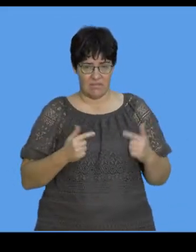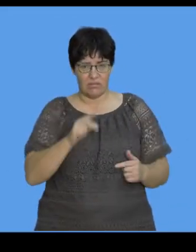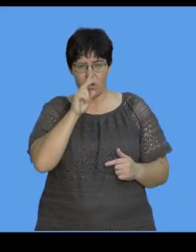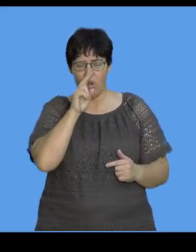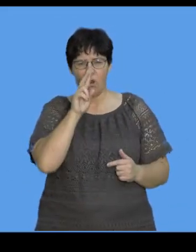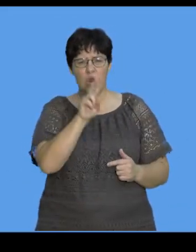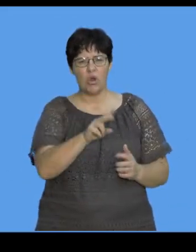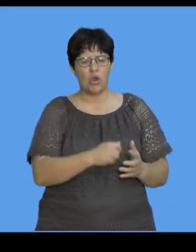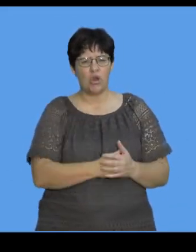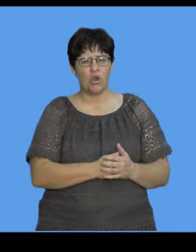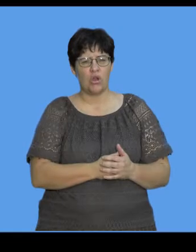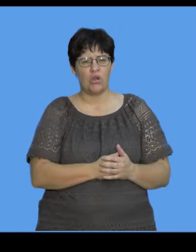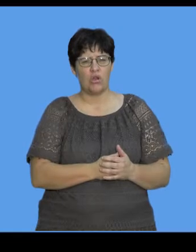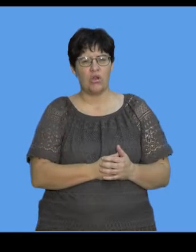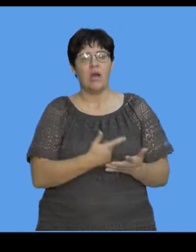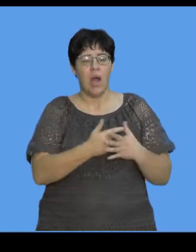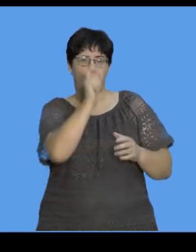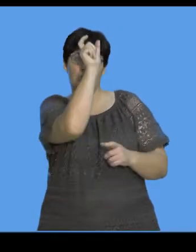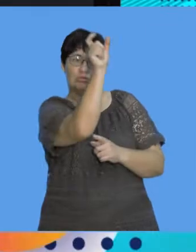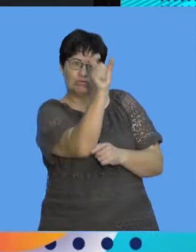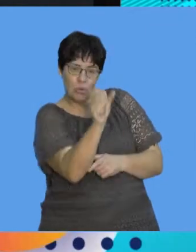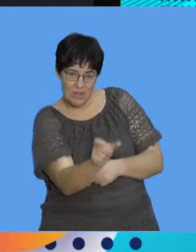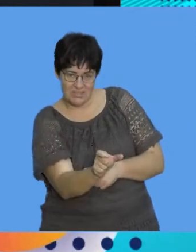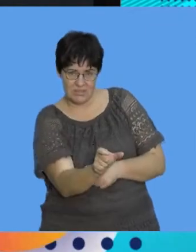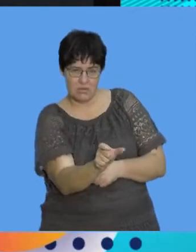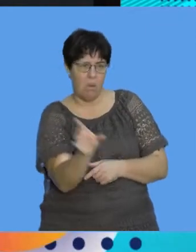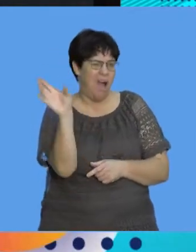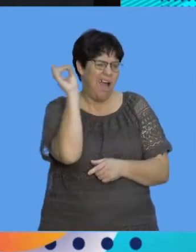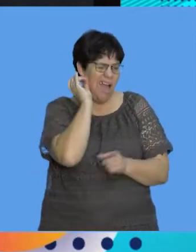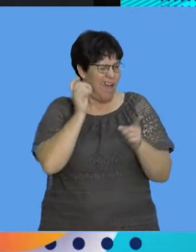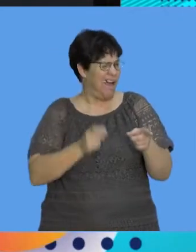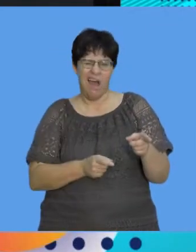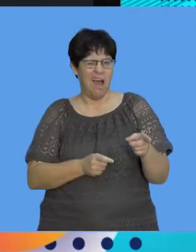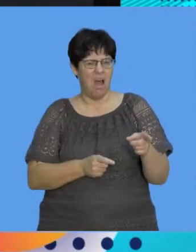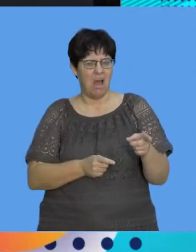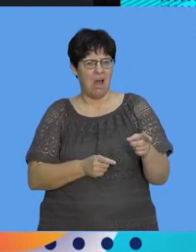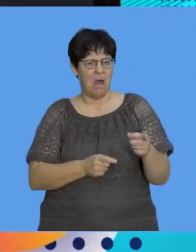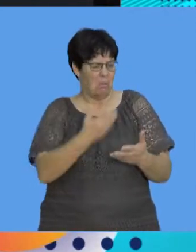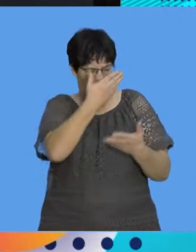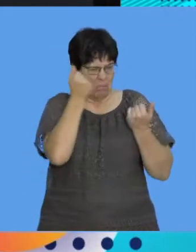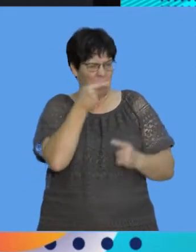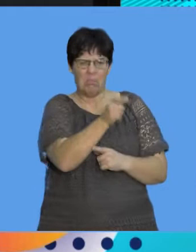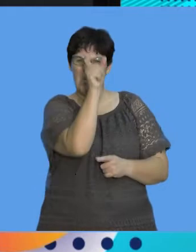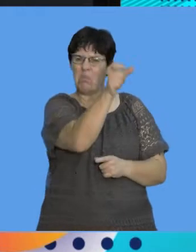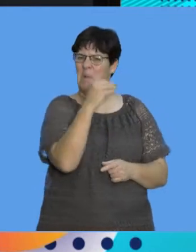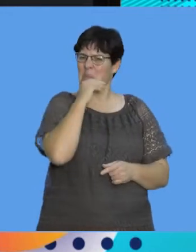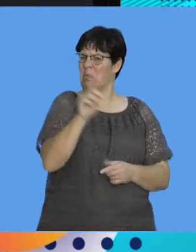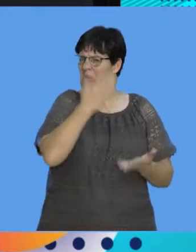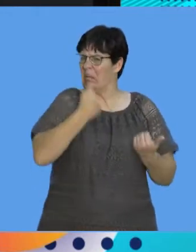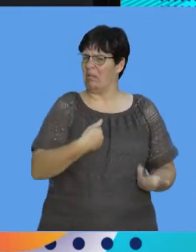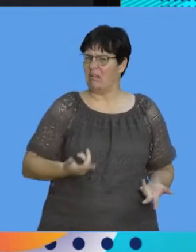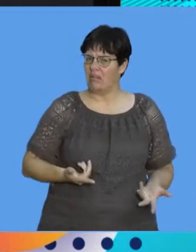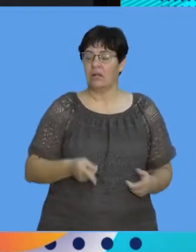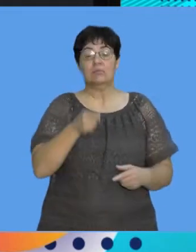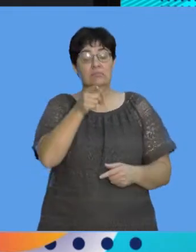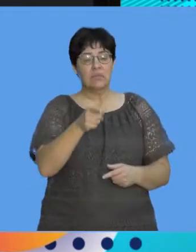lot about terminology. You're going to hear things that you might not necessarily know the words for, right? But I want